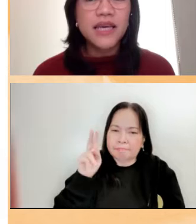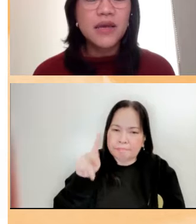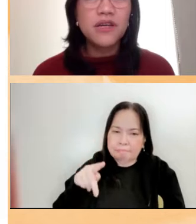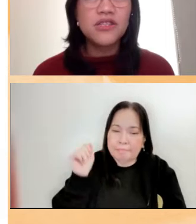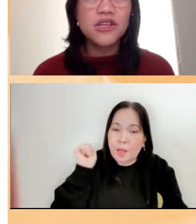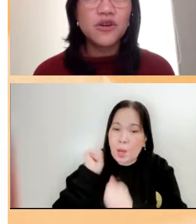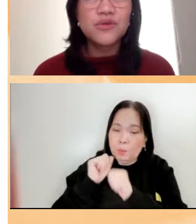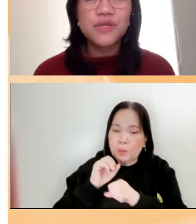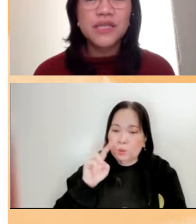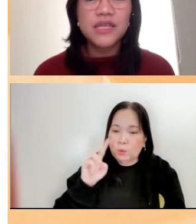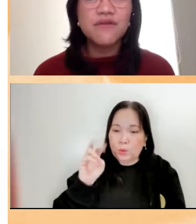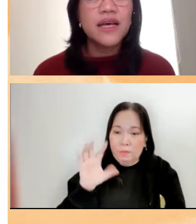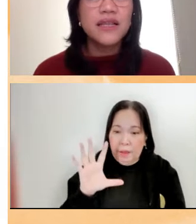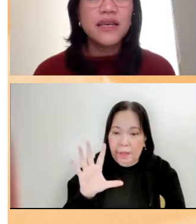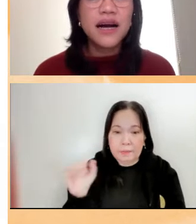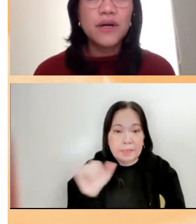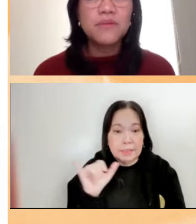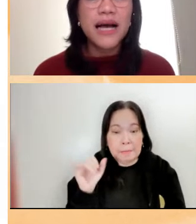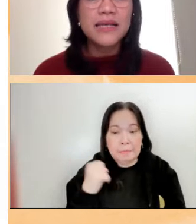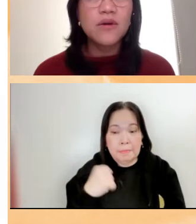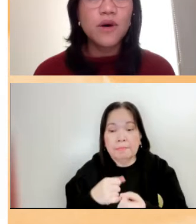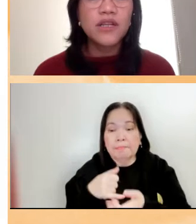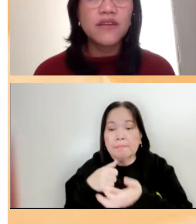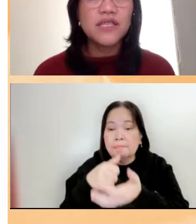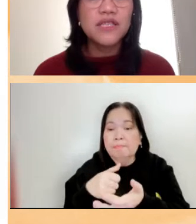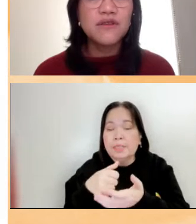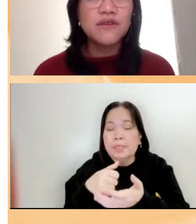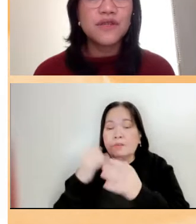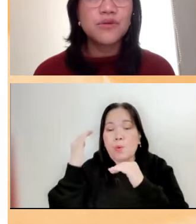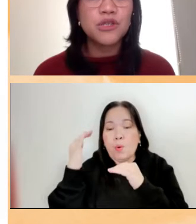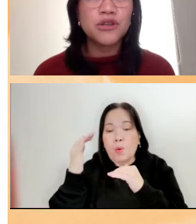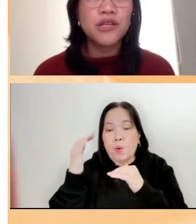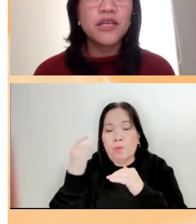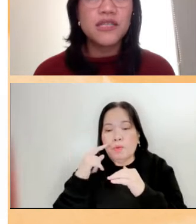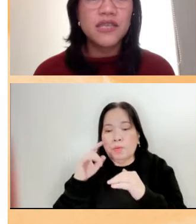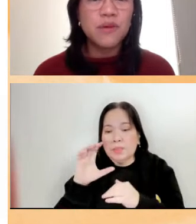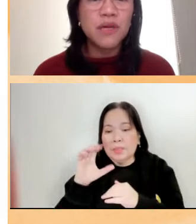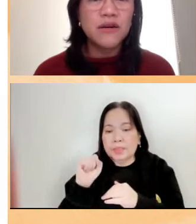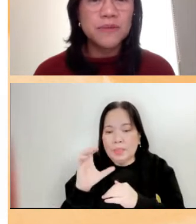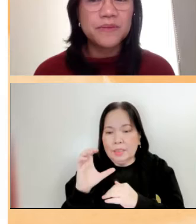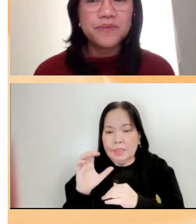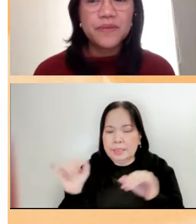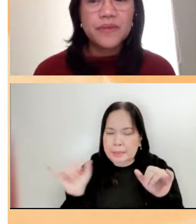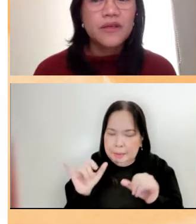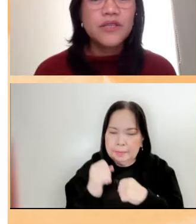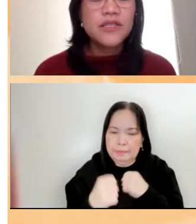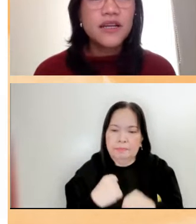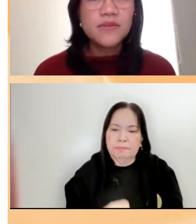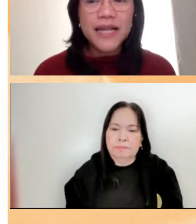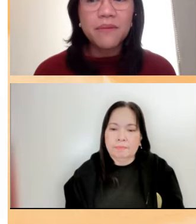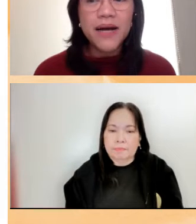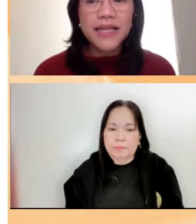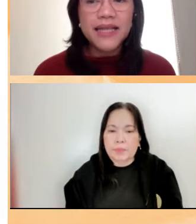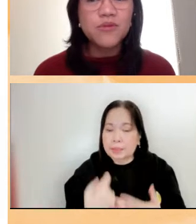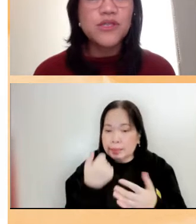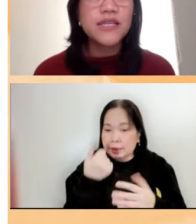the same year, she also received the Gawad Pag-asa Award of the Civil Service Commission in the same year. To discuss